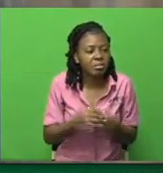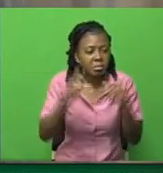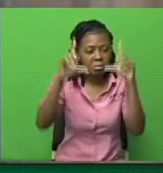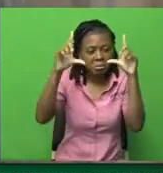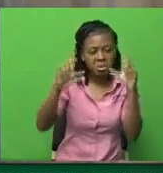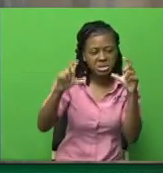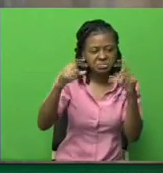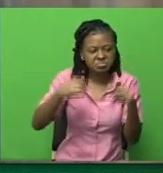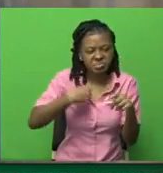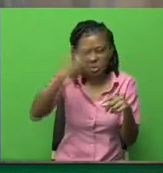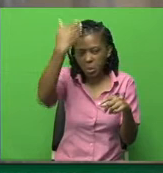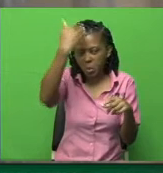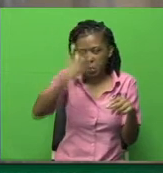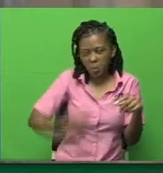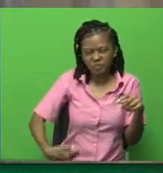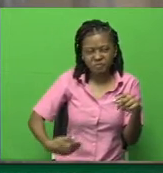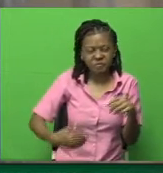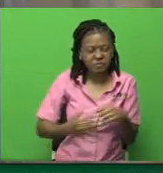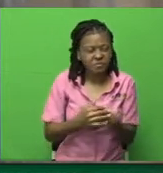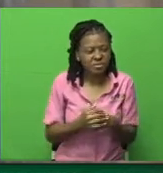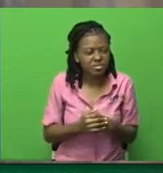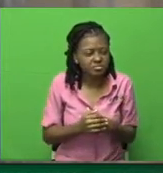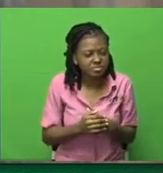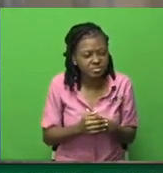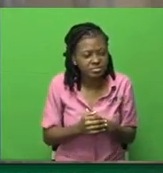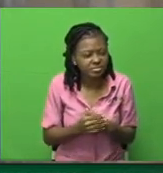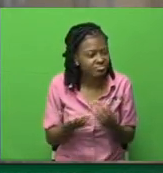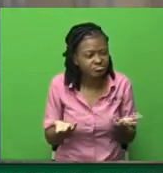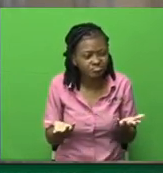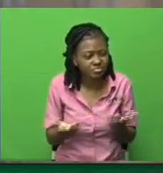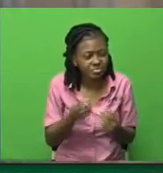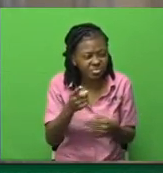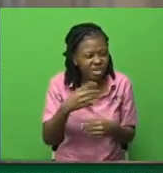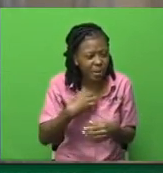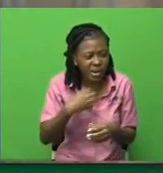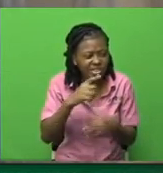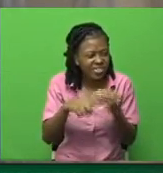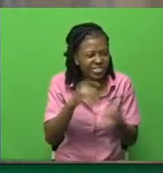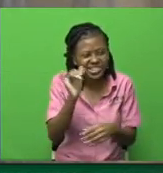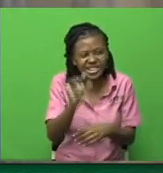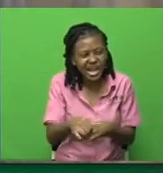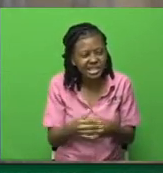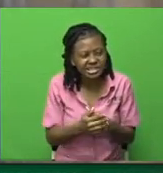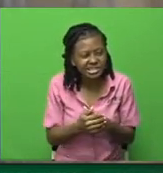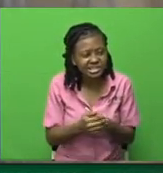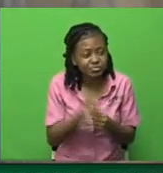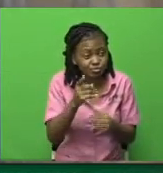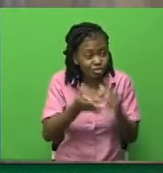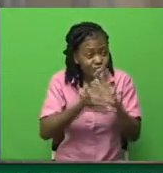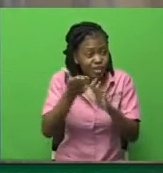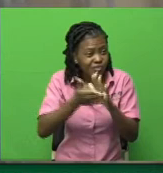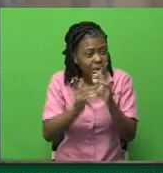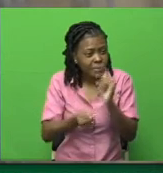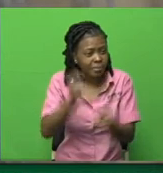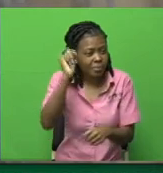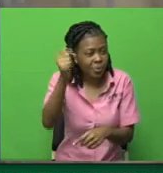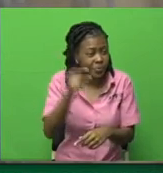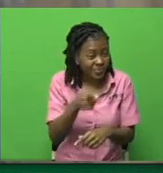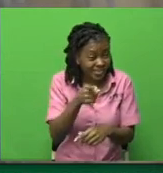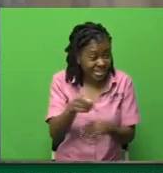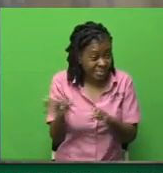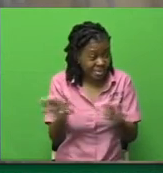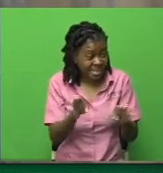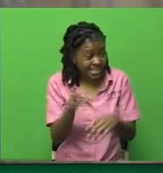newspaper I mean are you for real this is real are these people who are running our country how do you see people running